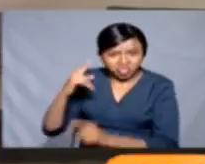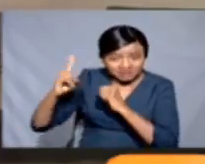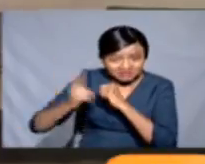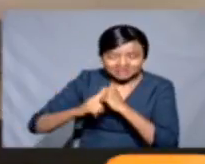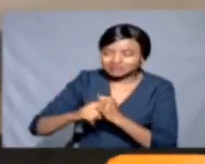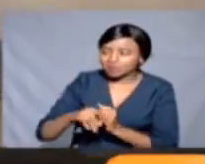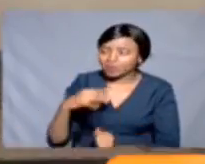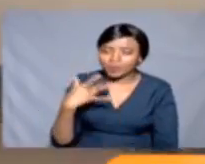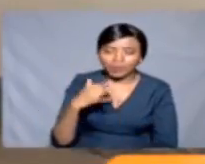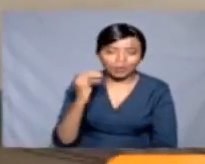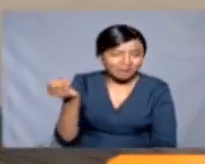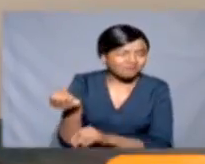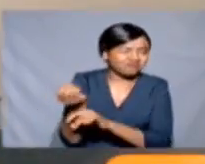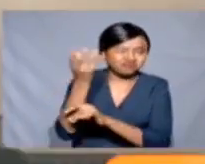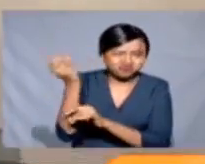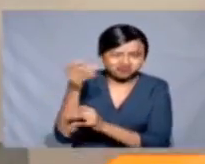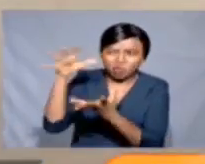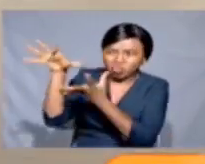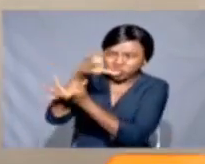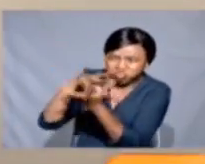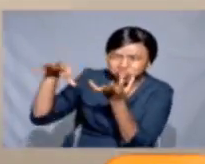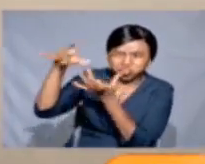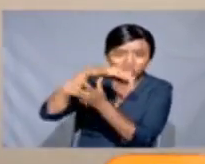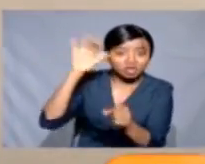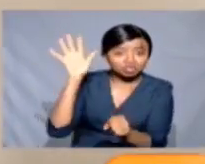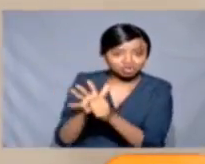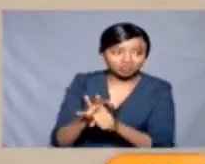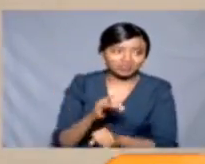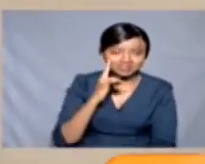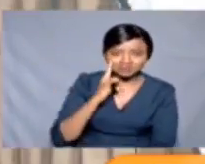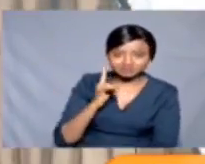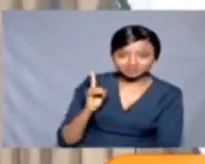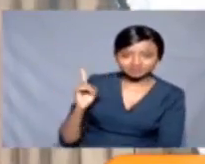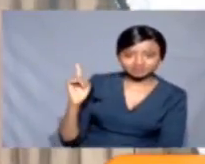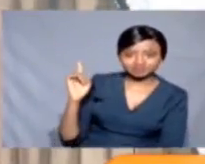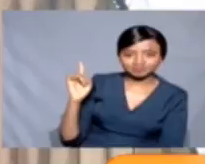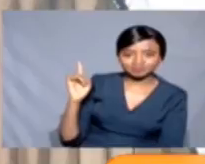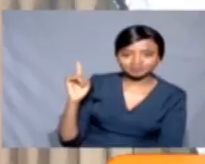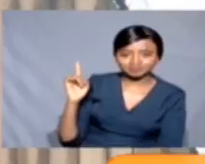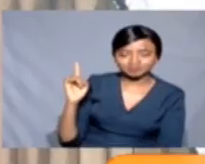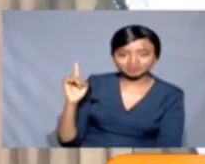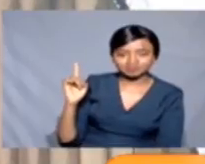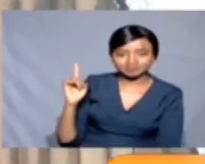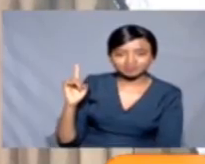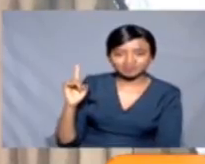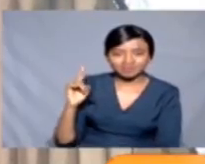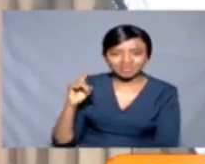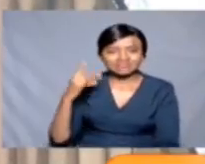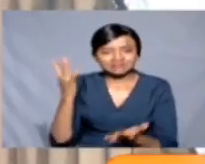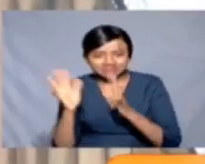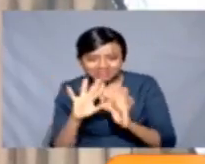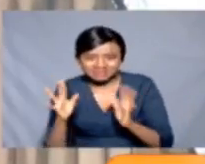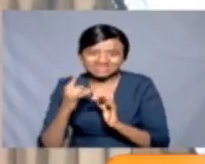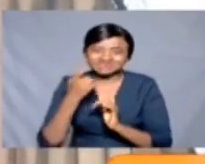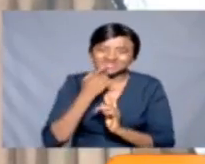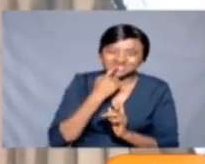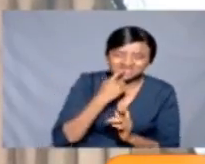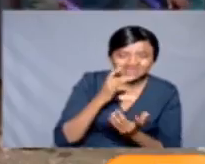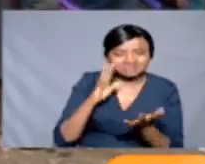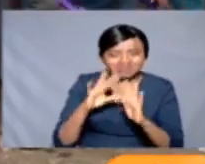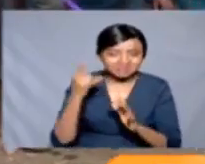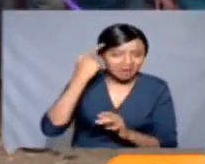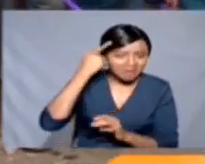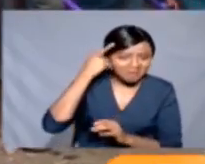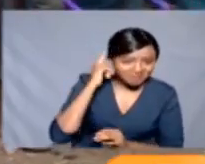Both the chimneys and iron sheet roof competed to release smoke. At intervals, white and black smoke will be